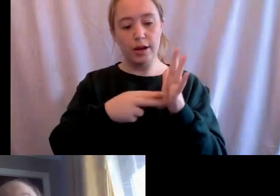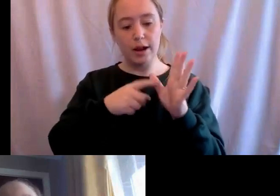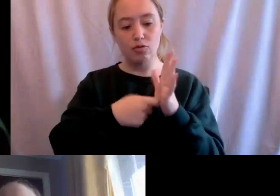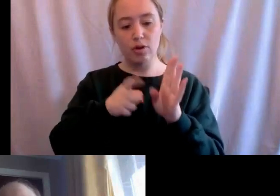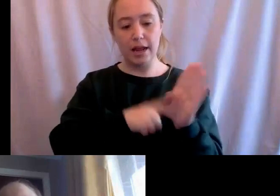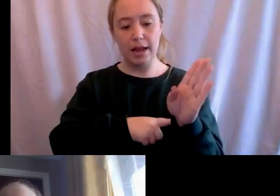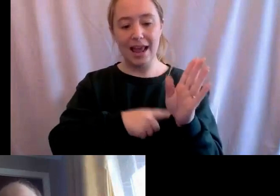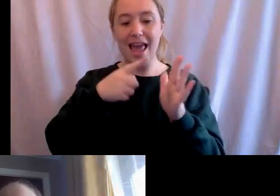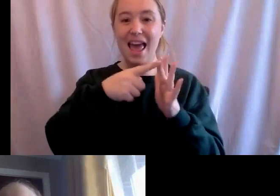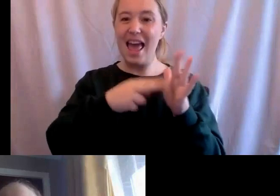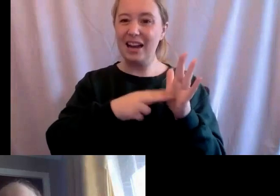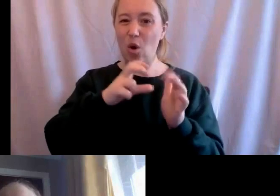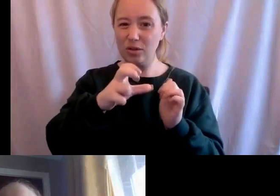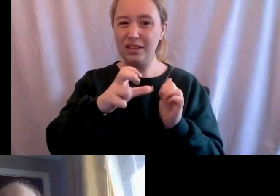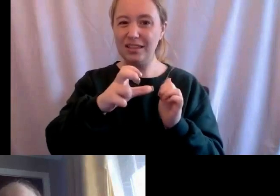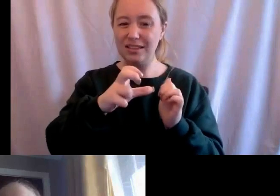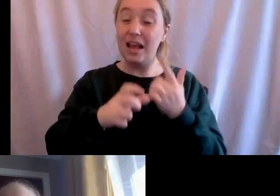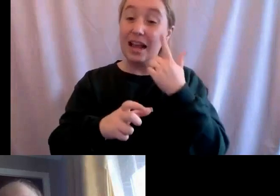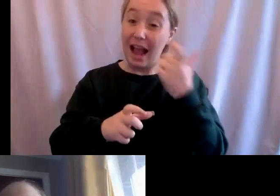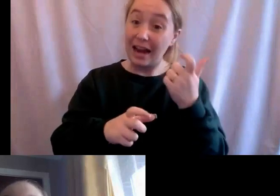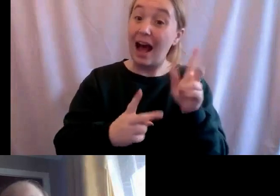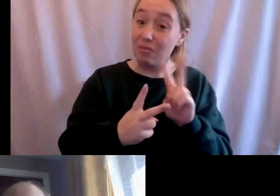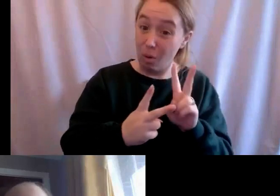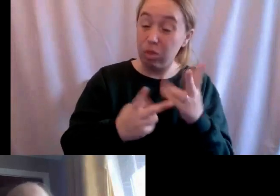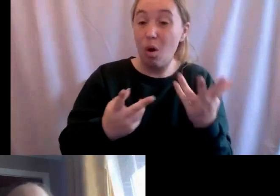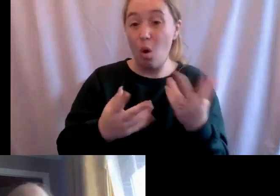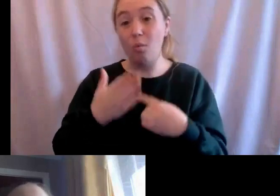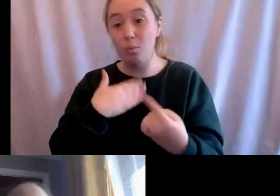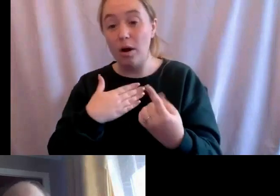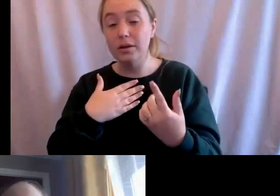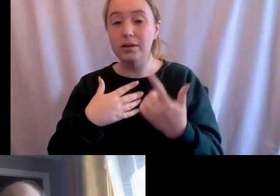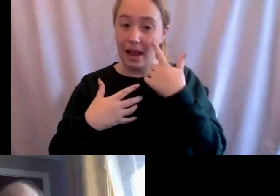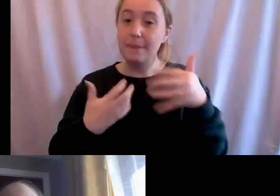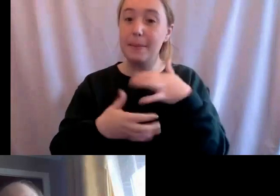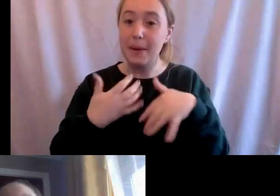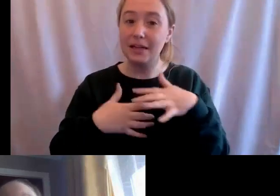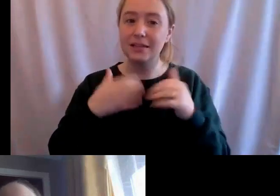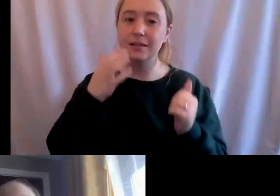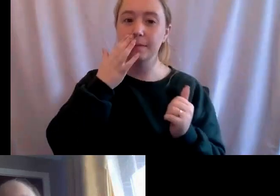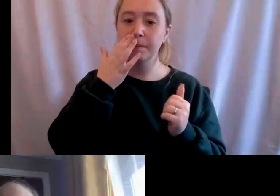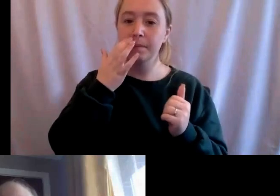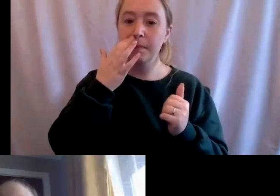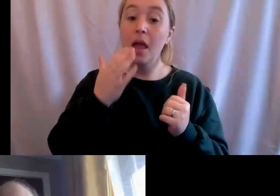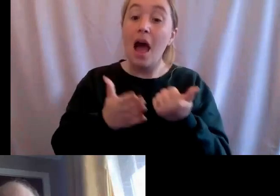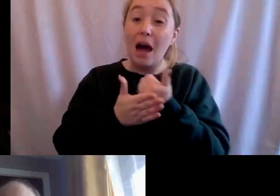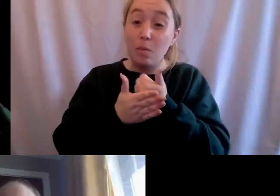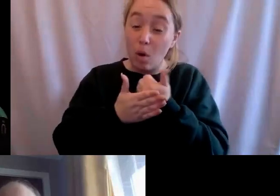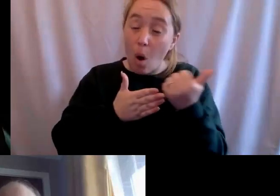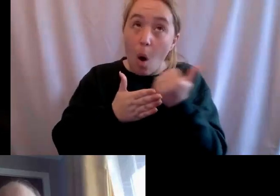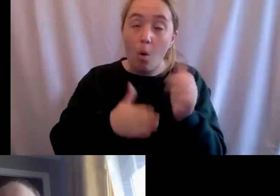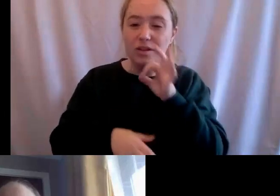that mixed urinary incontinence. And we will always ask you to tell us which is the worst